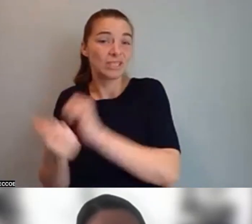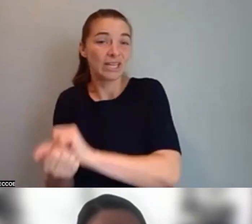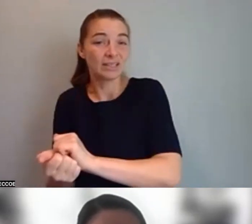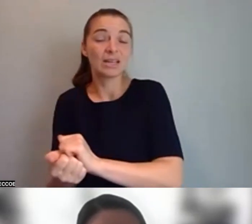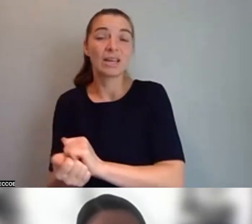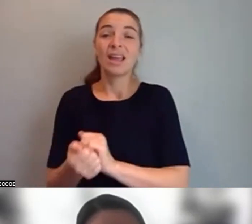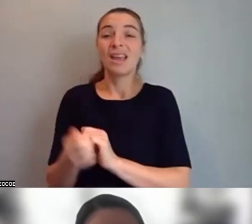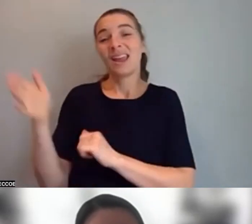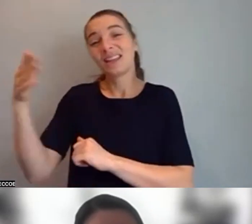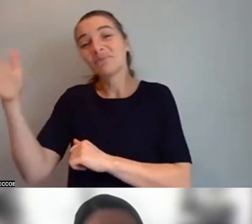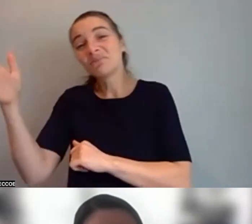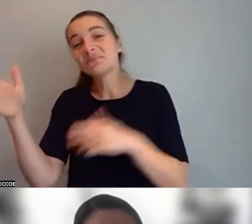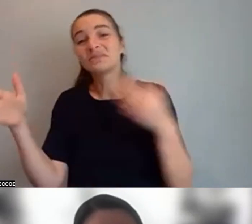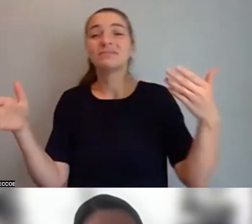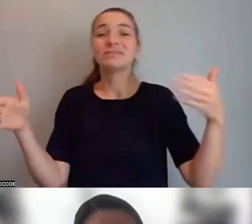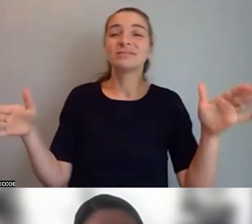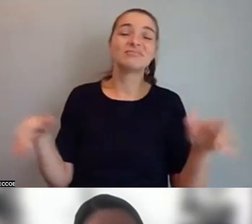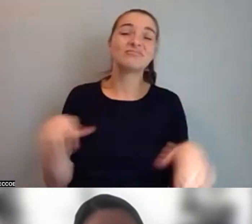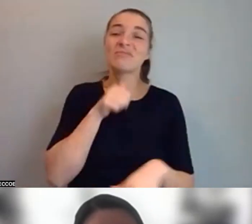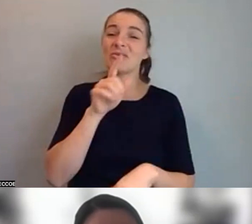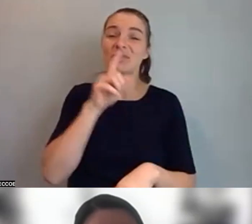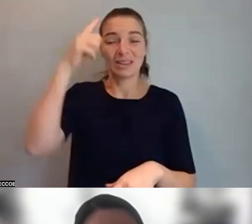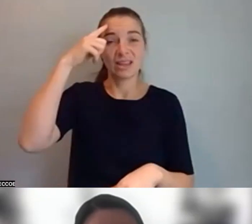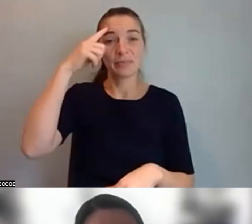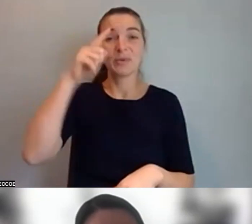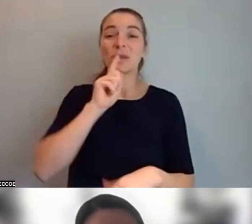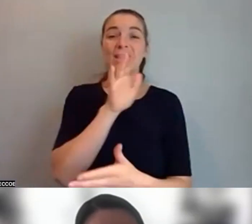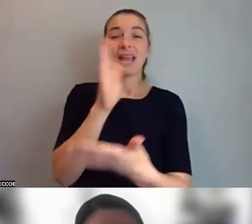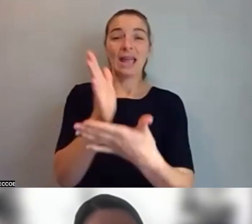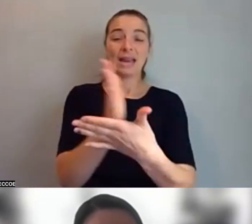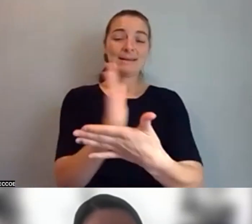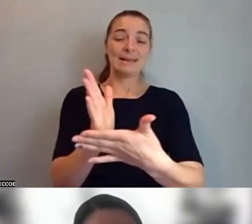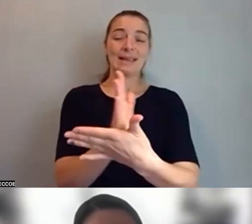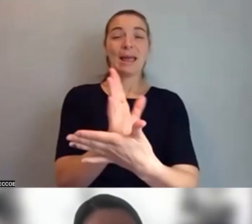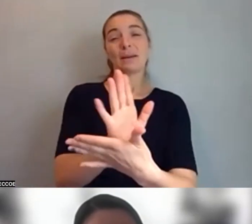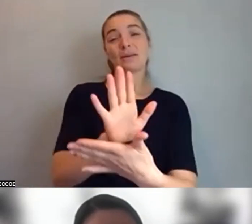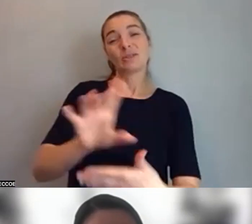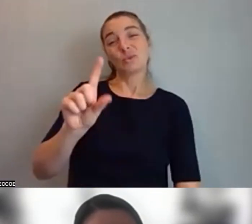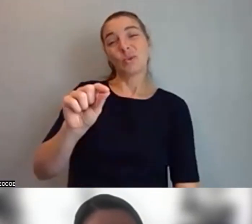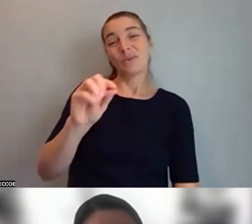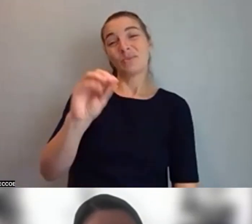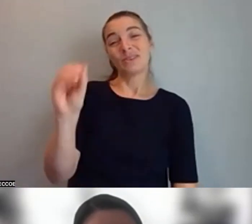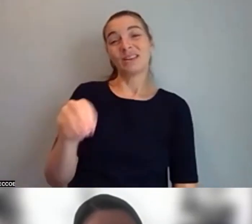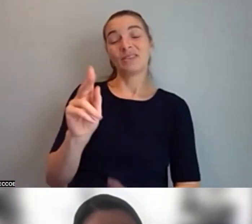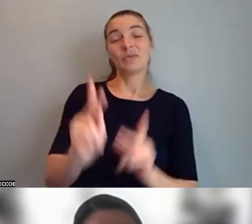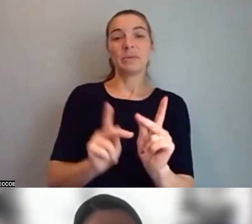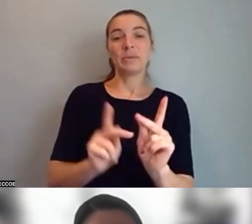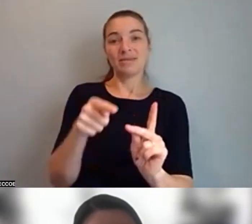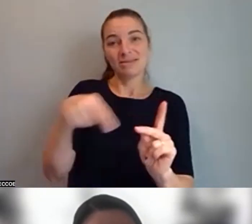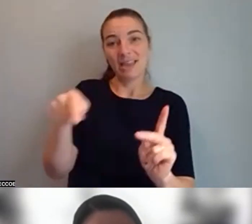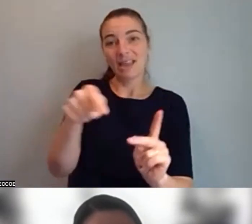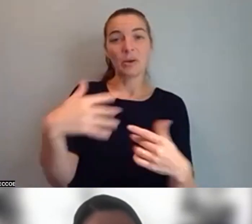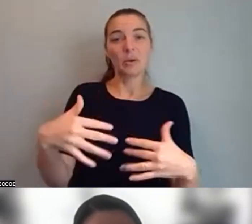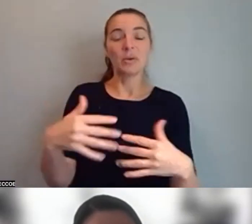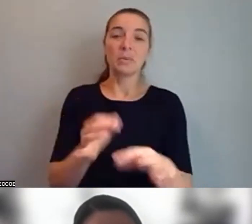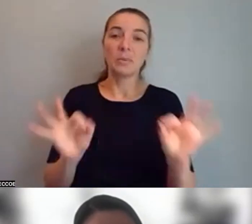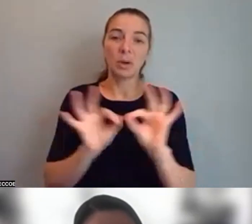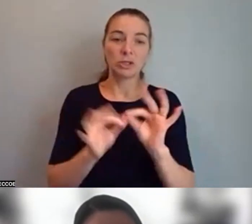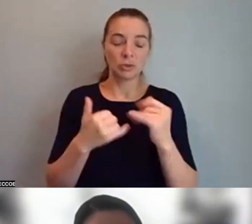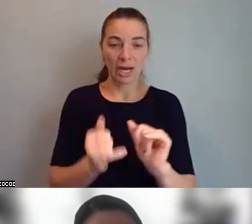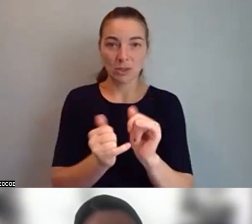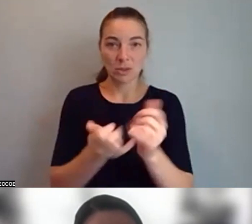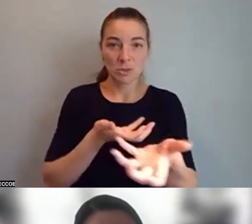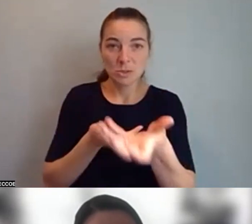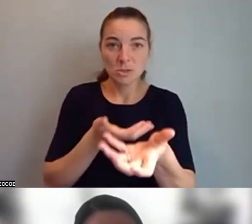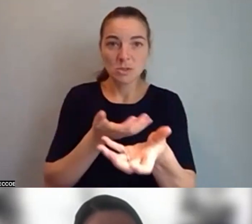you know, and that's the part that actually matters a lot. And whether or not, you know, we can or can't, or whether the U